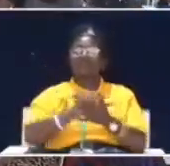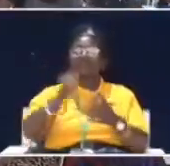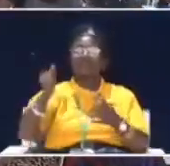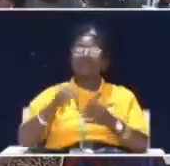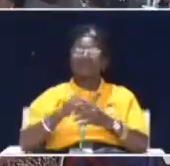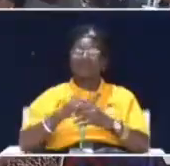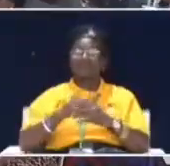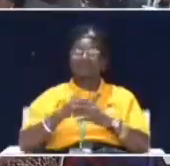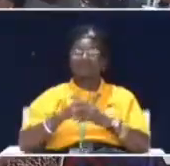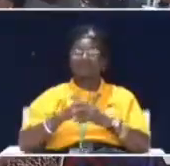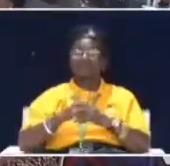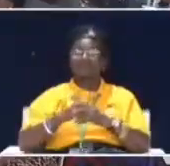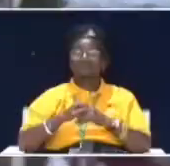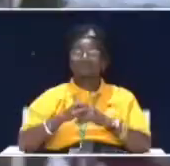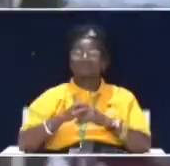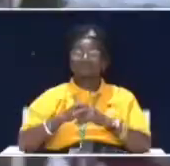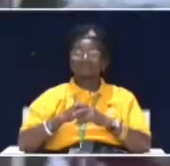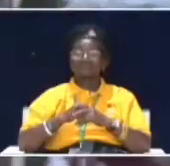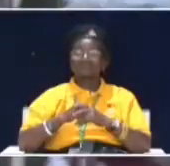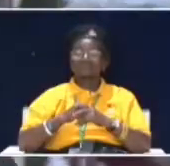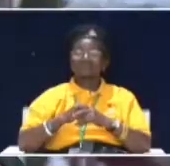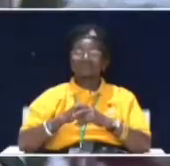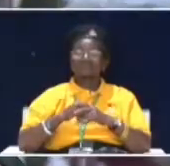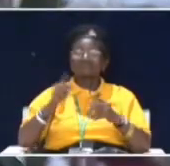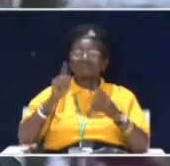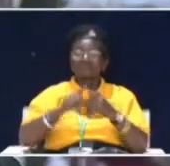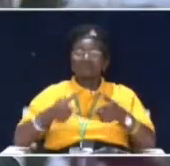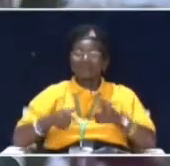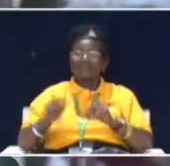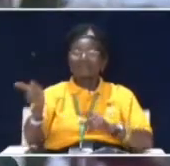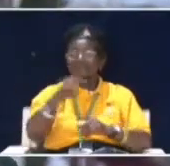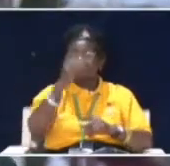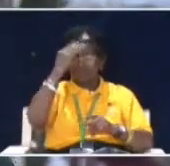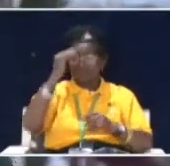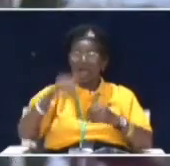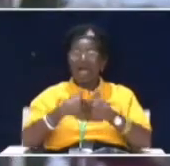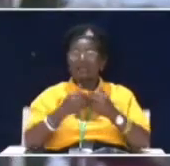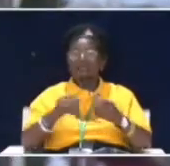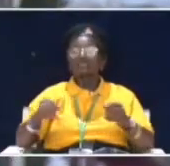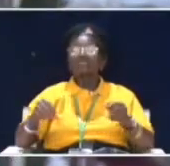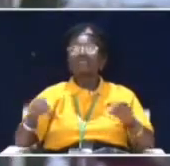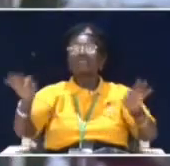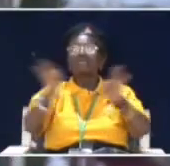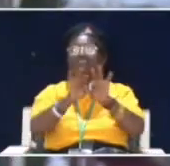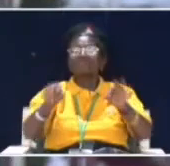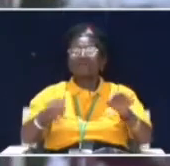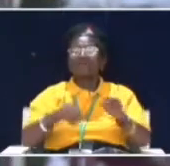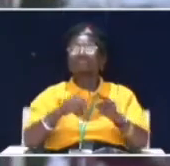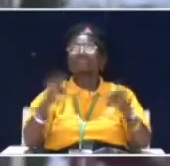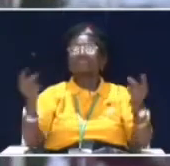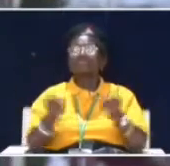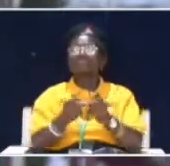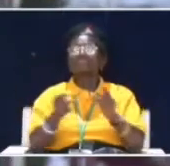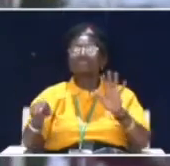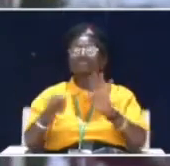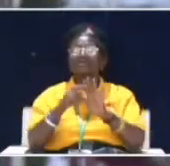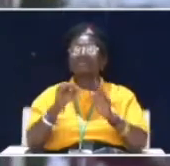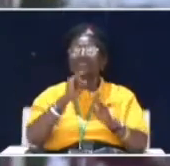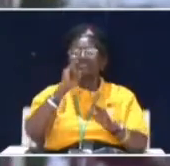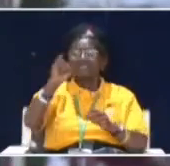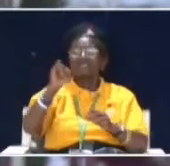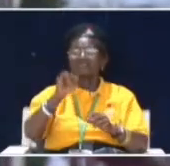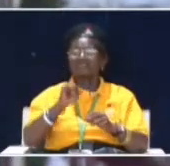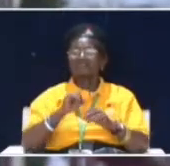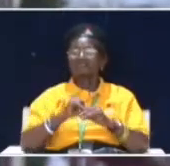olowo. But to let you know how important position is, lati je ko mo bi ipo